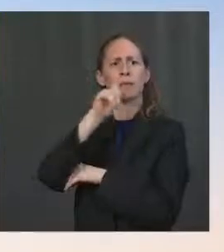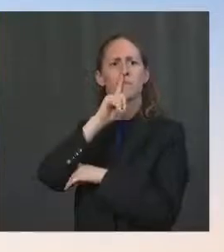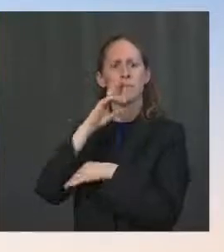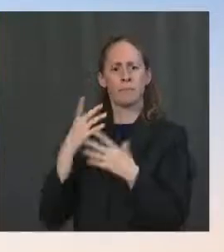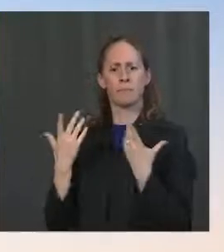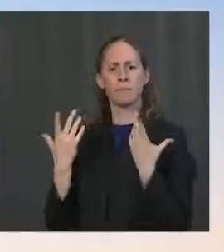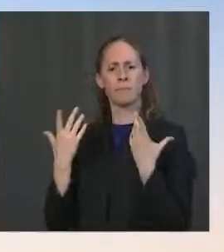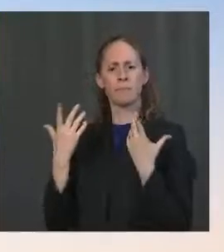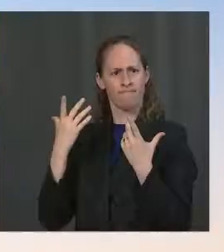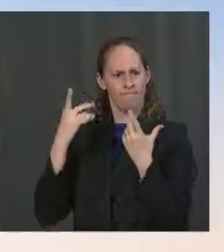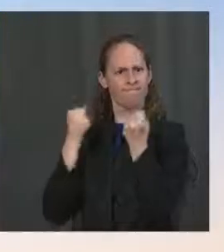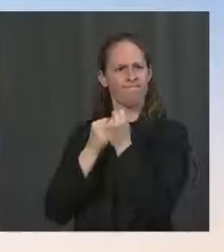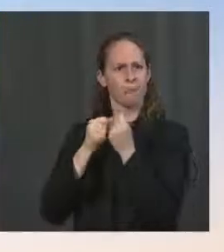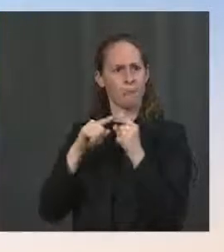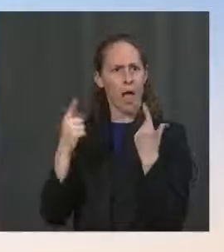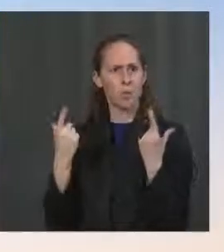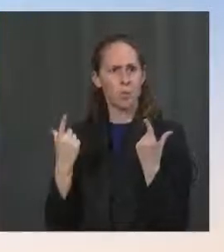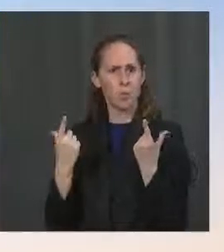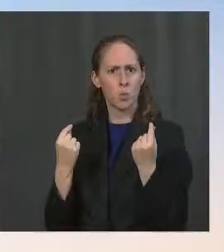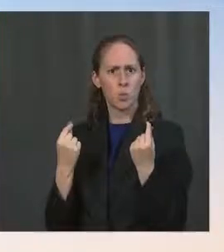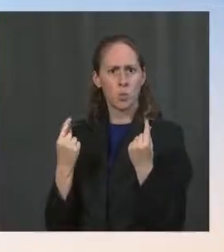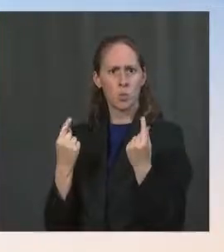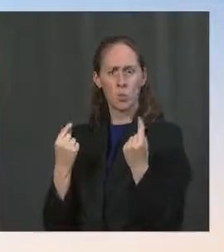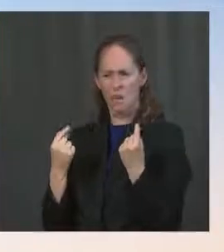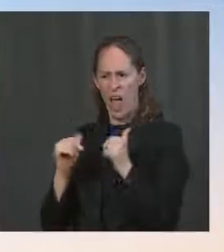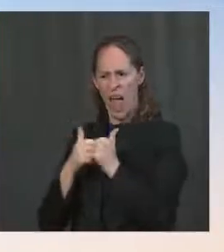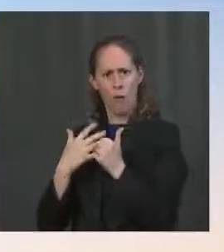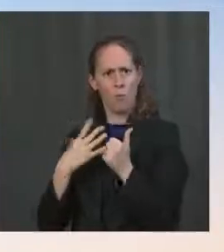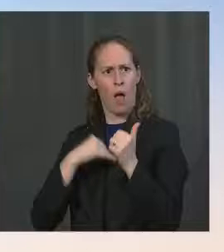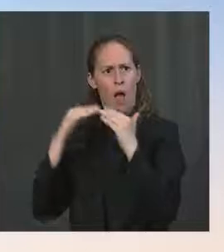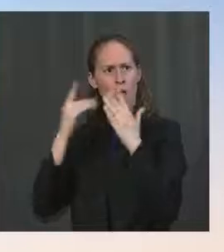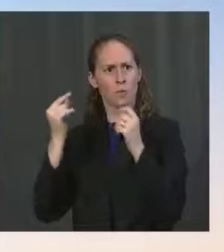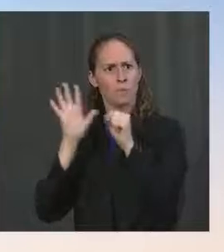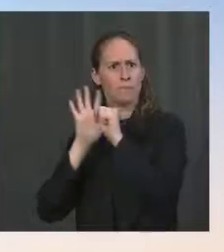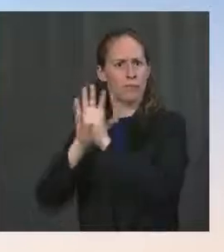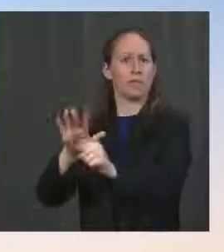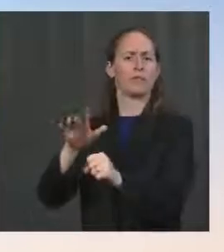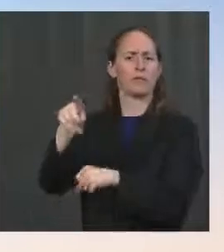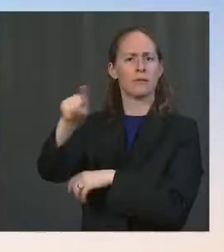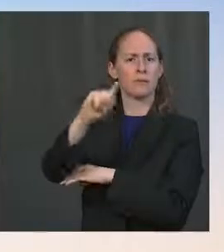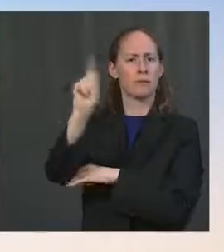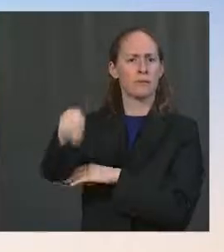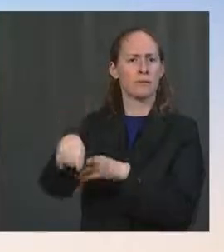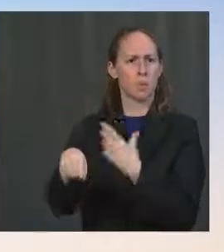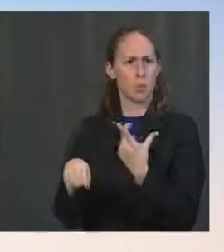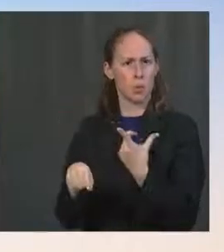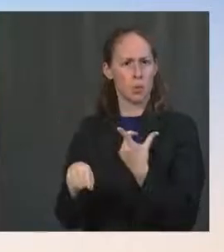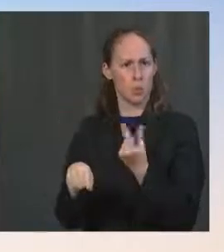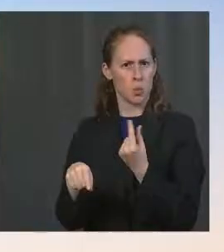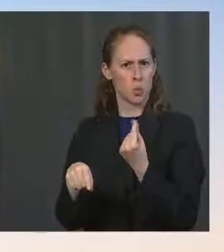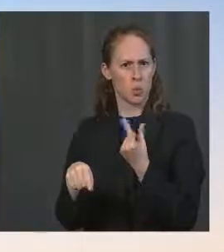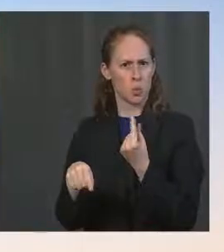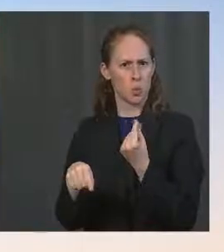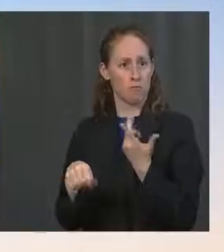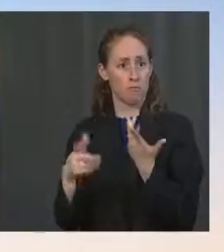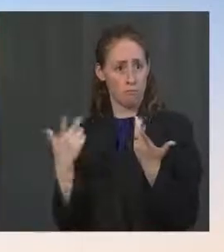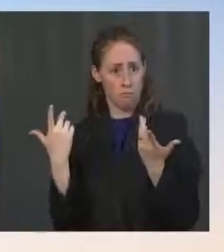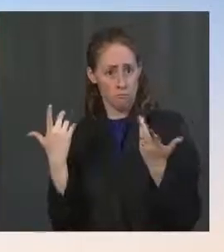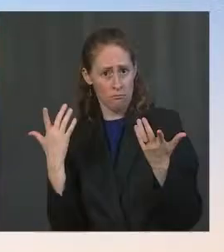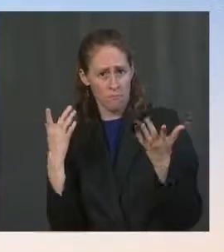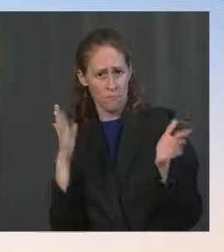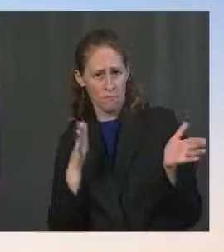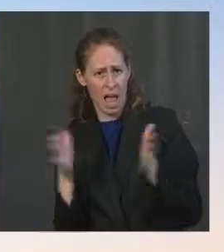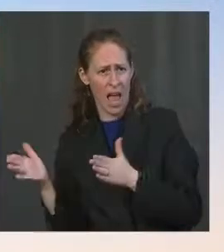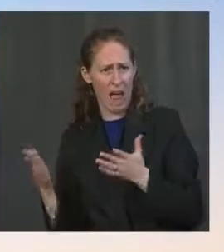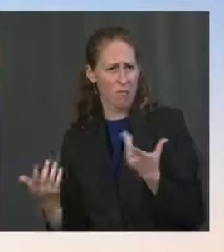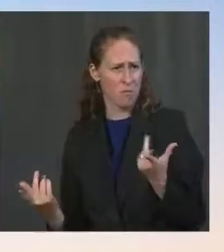the administration plans to push back against the Texas law. So I just wanted to give you a chance, if there are any specifics or internal planning, to share